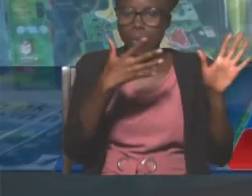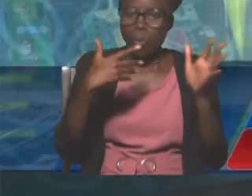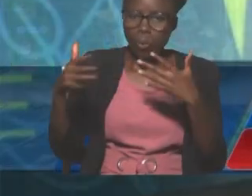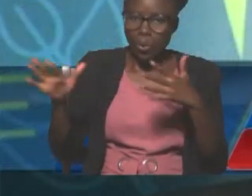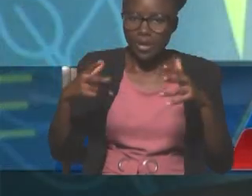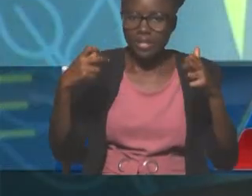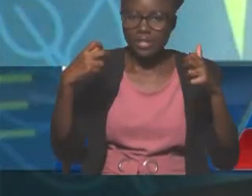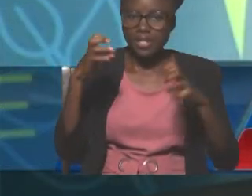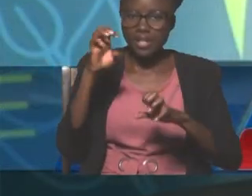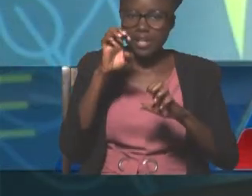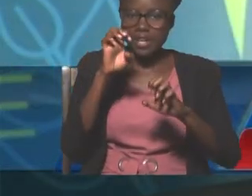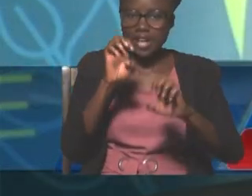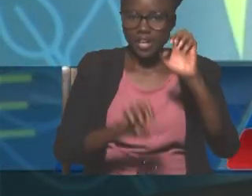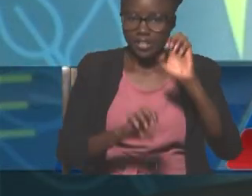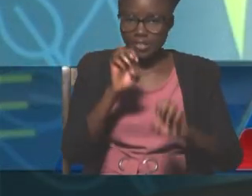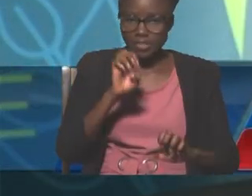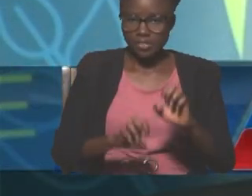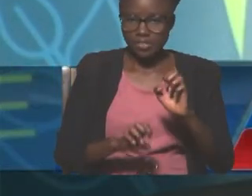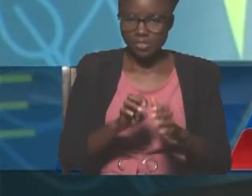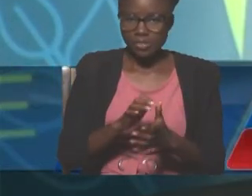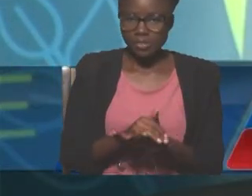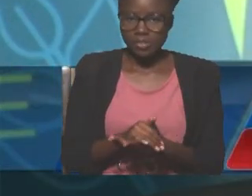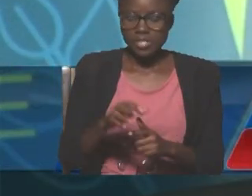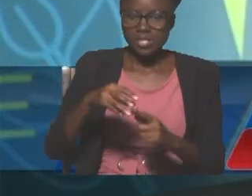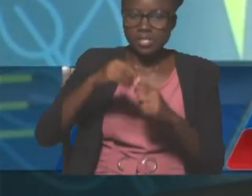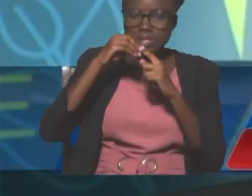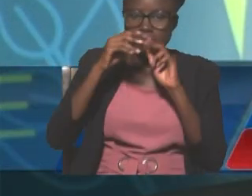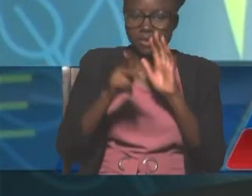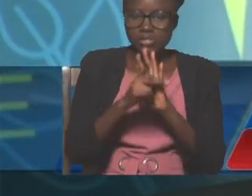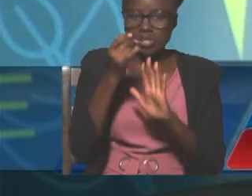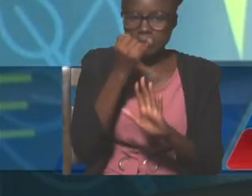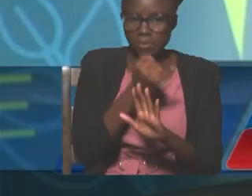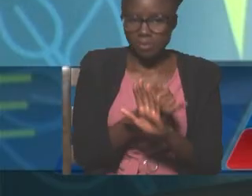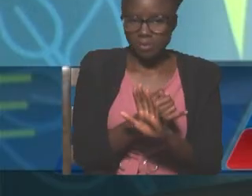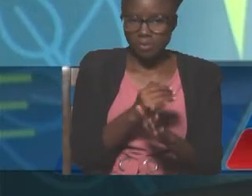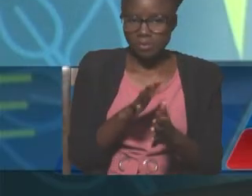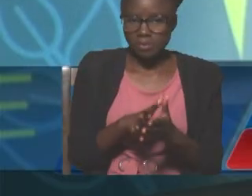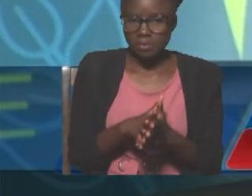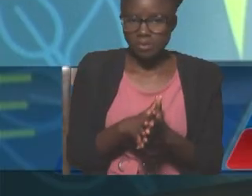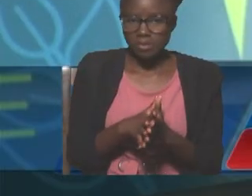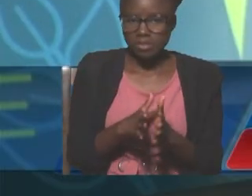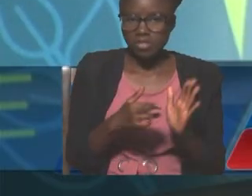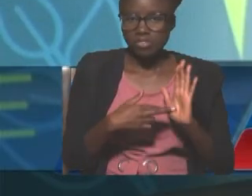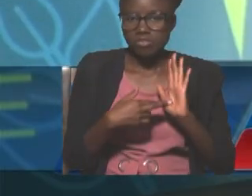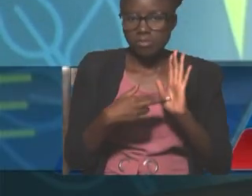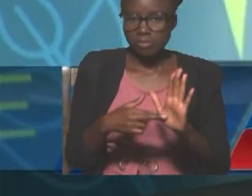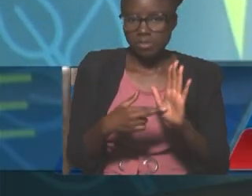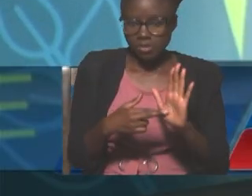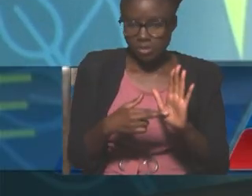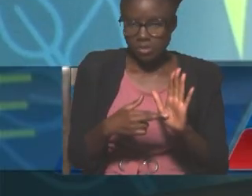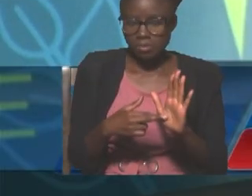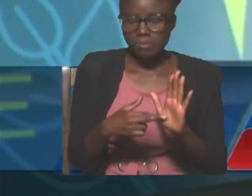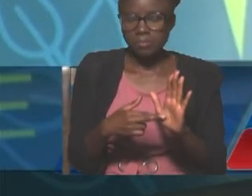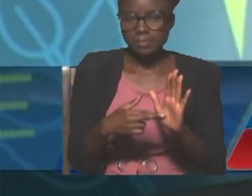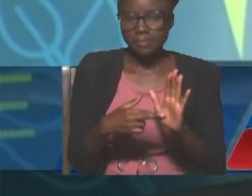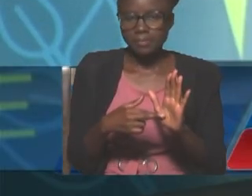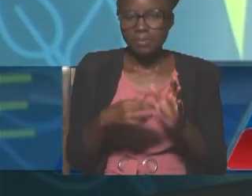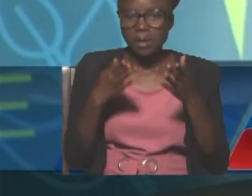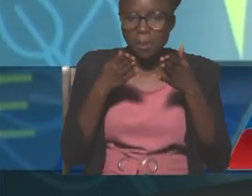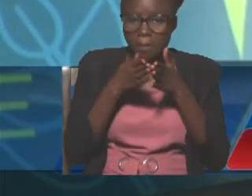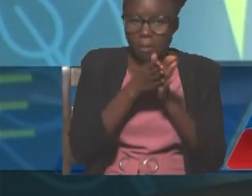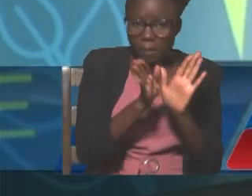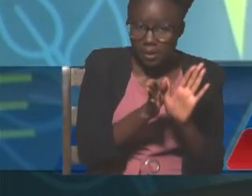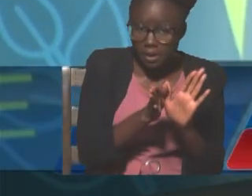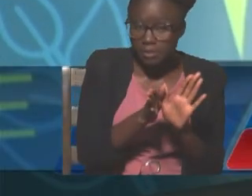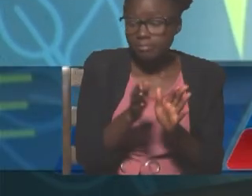others. Re-Energize TNT is a unique program. It actually represented the potential for